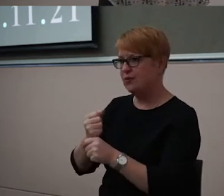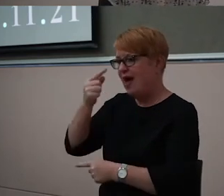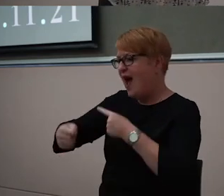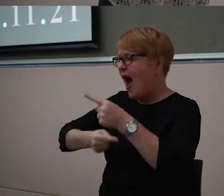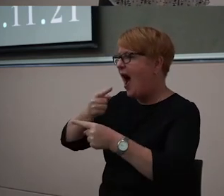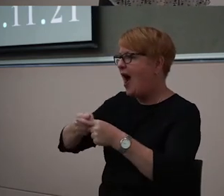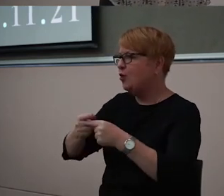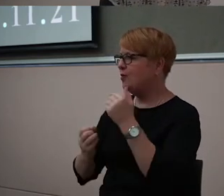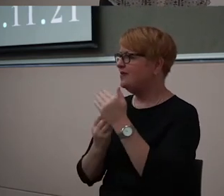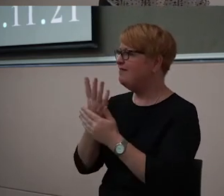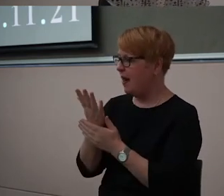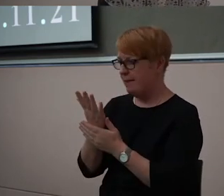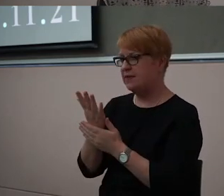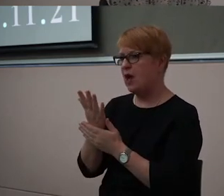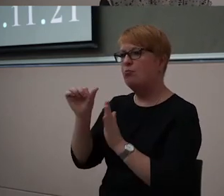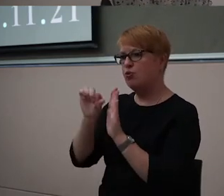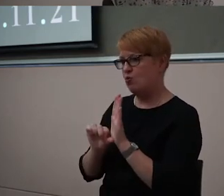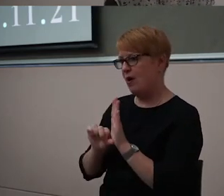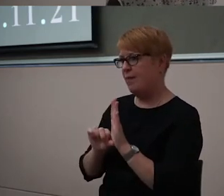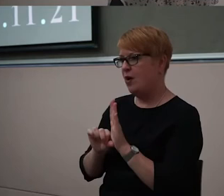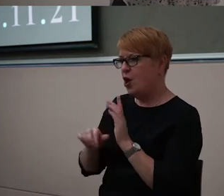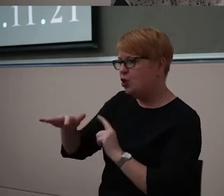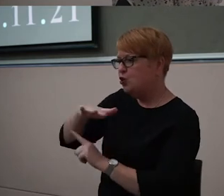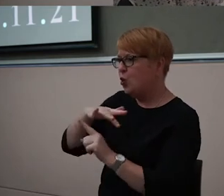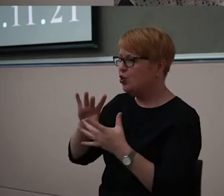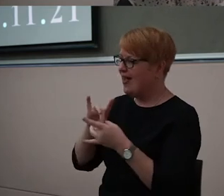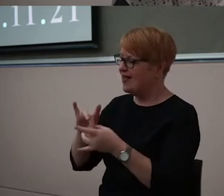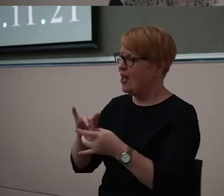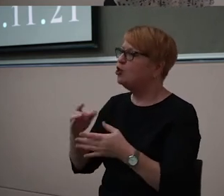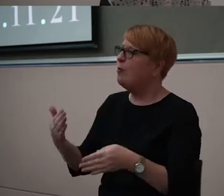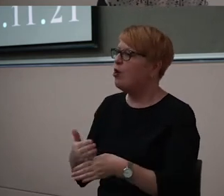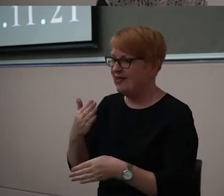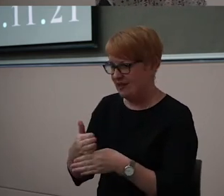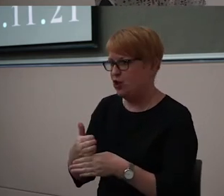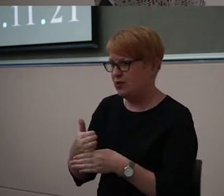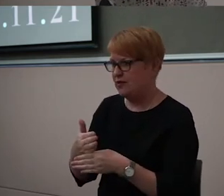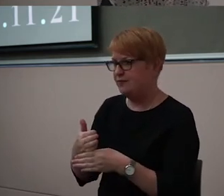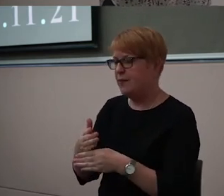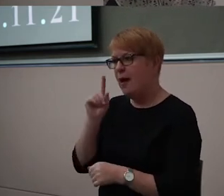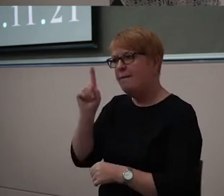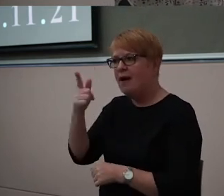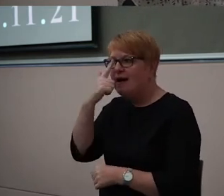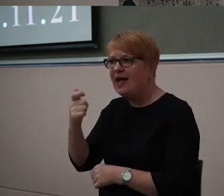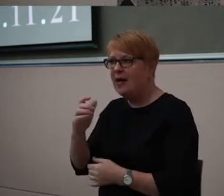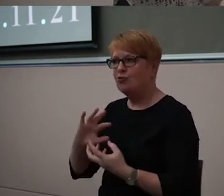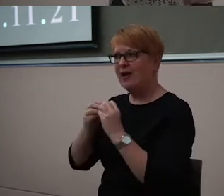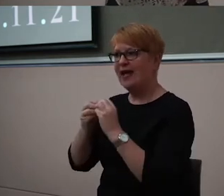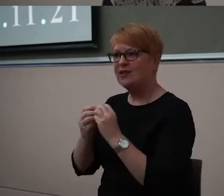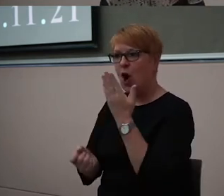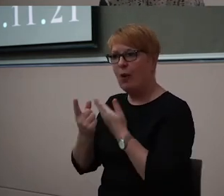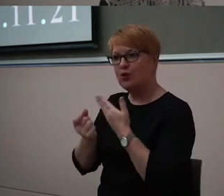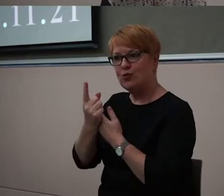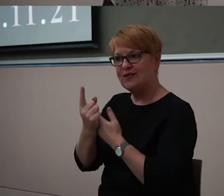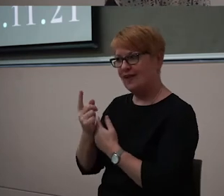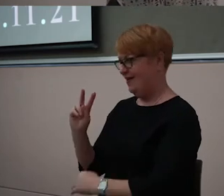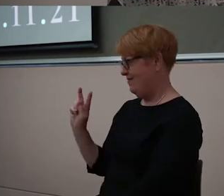program for socially engaged practitioners. But it also happened to have created the opportunity for Jasleen and Beverley